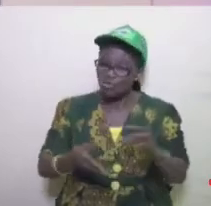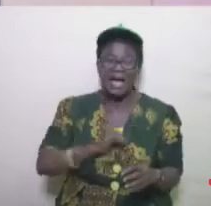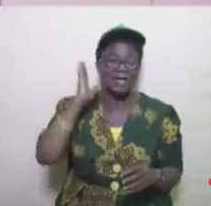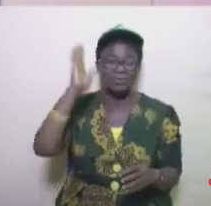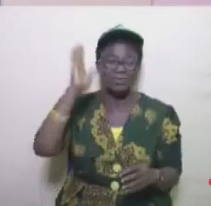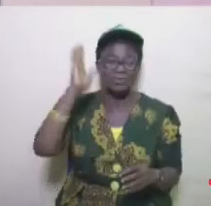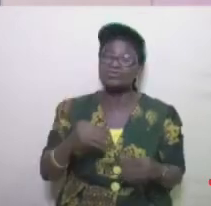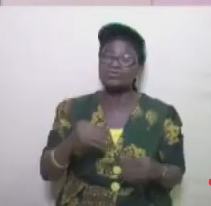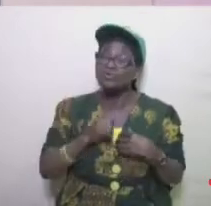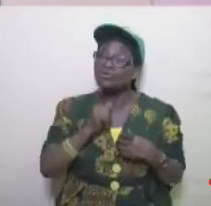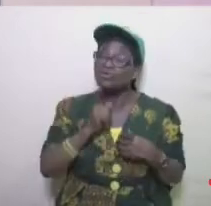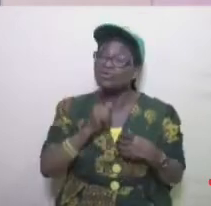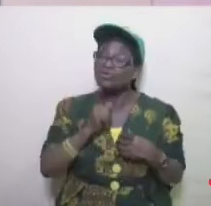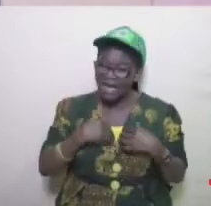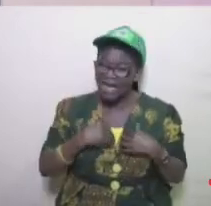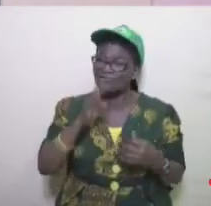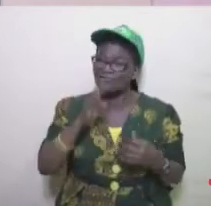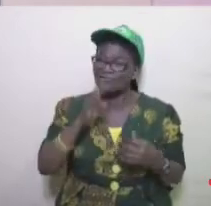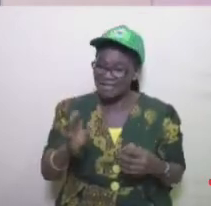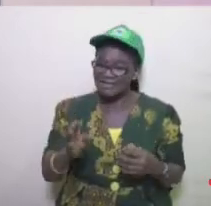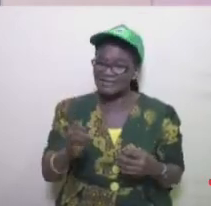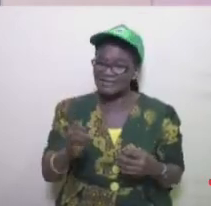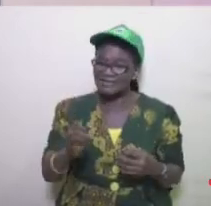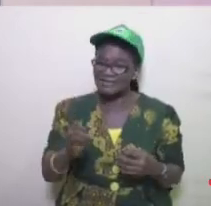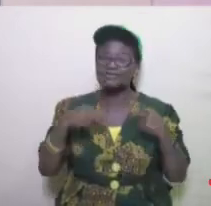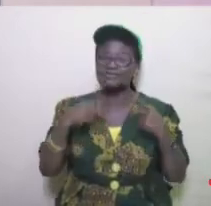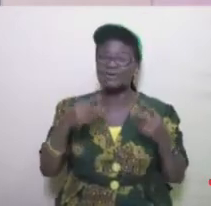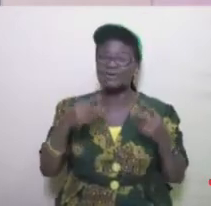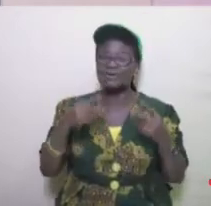my traveling abroad at the time I want to travel